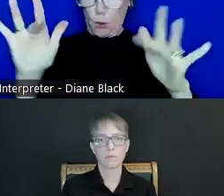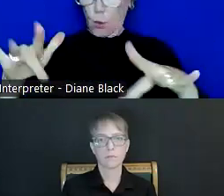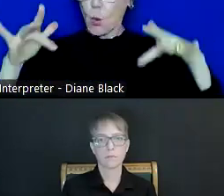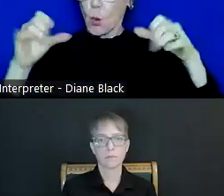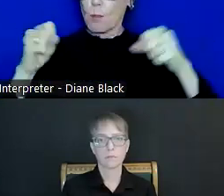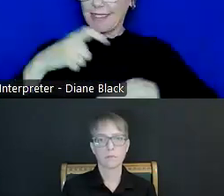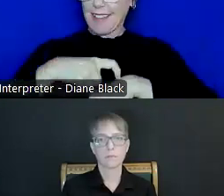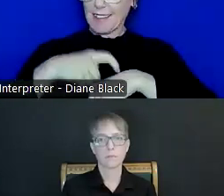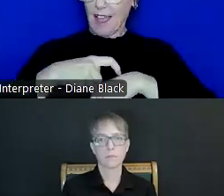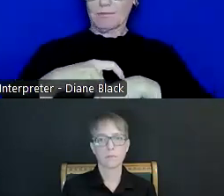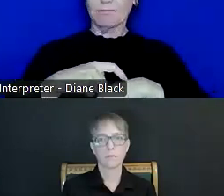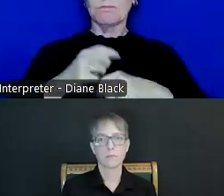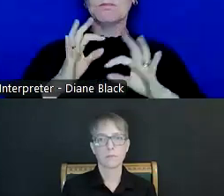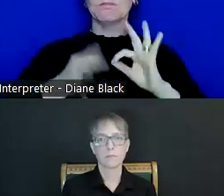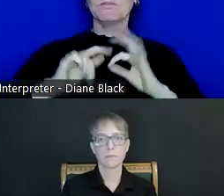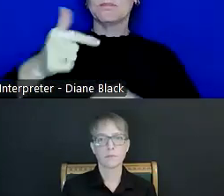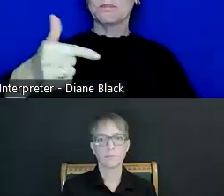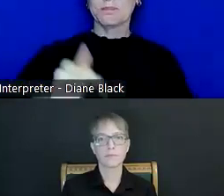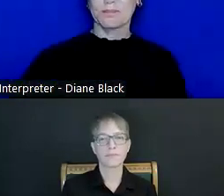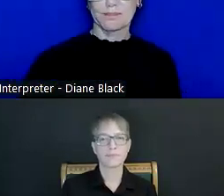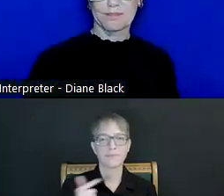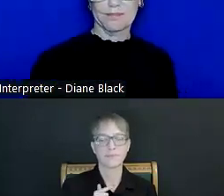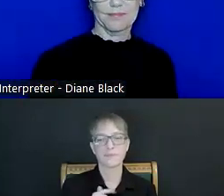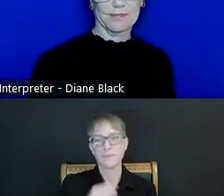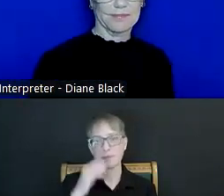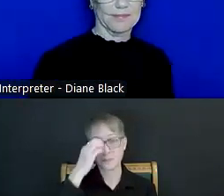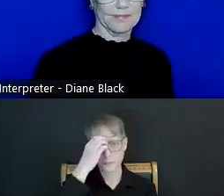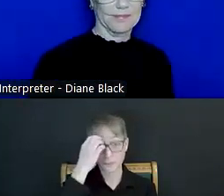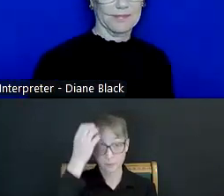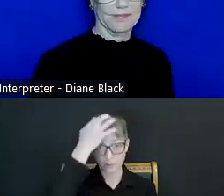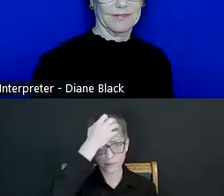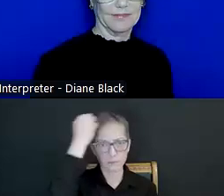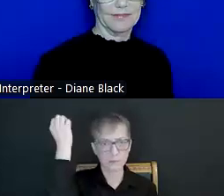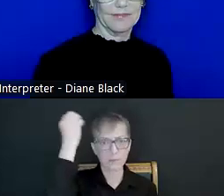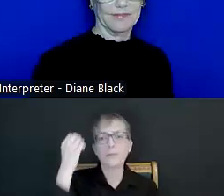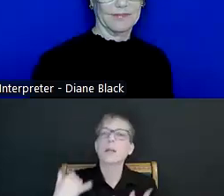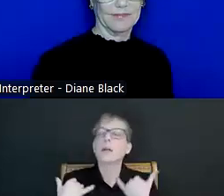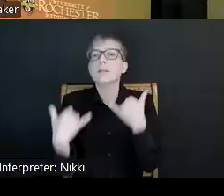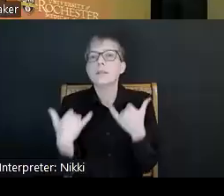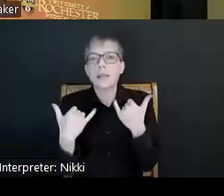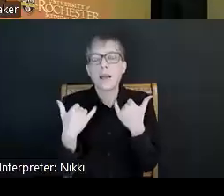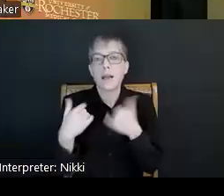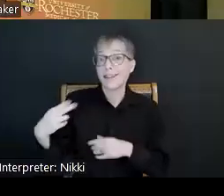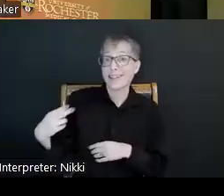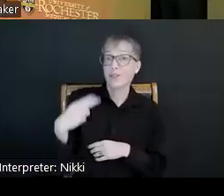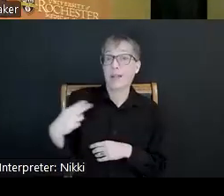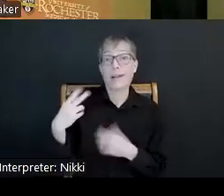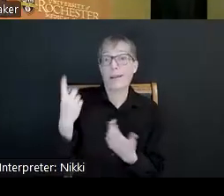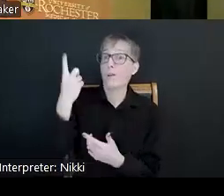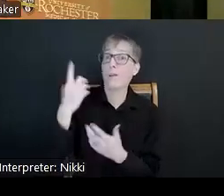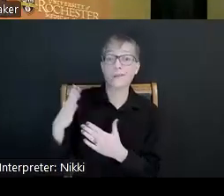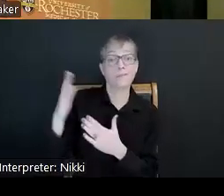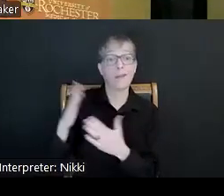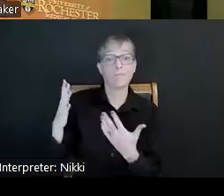of time. And today it's one of our most diverse suburbs. Now, Dr. Cooper was a high-class individual. He had his PhD,